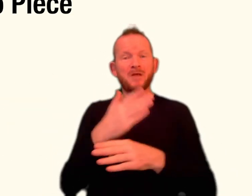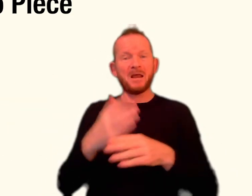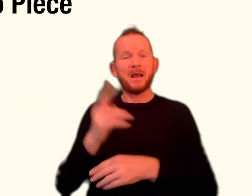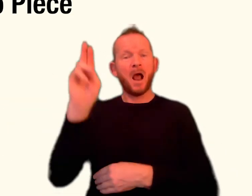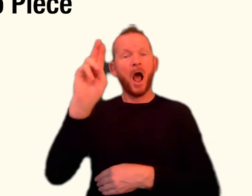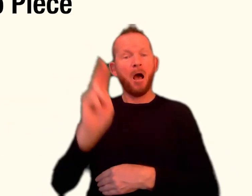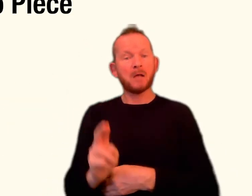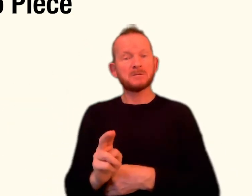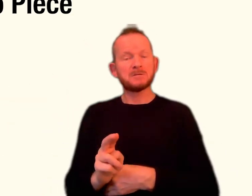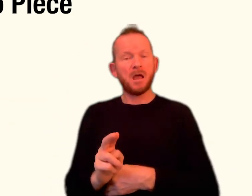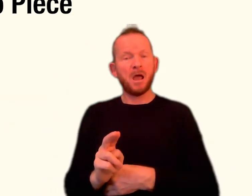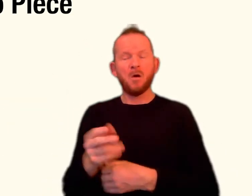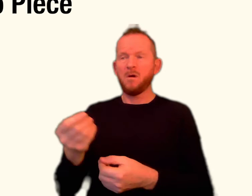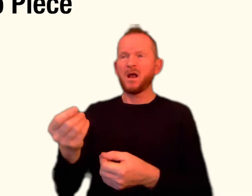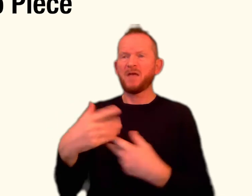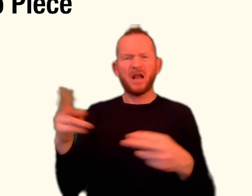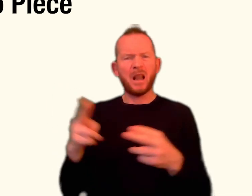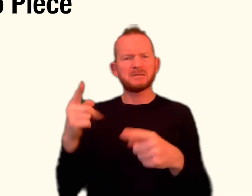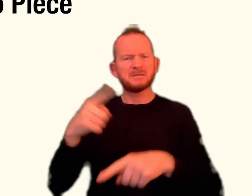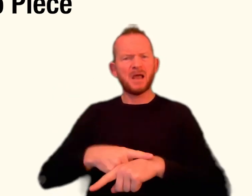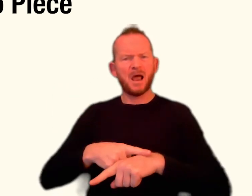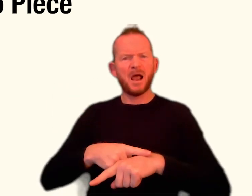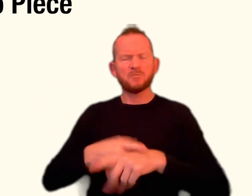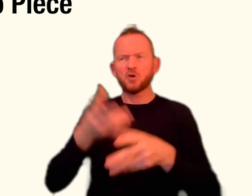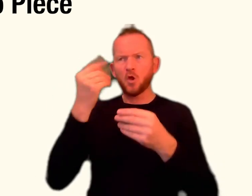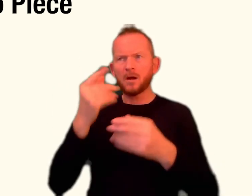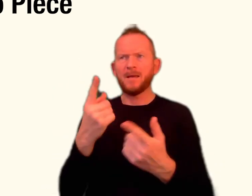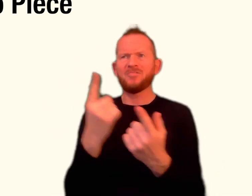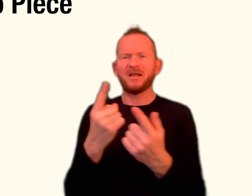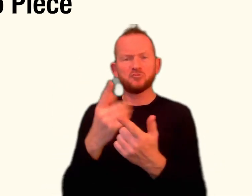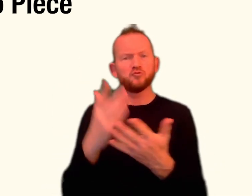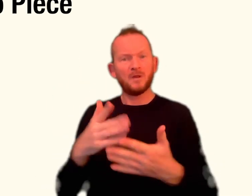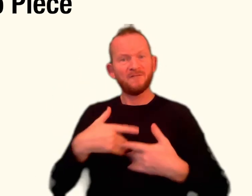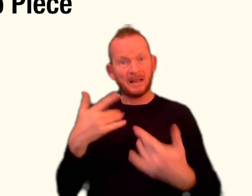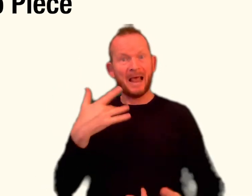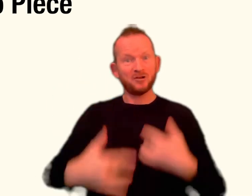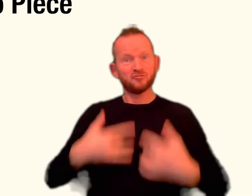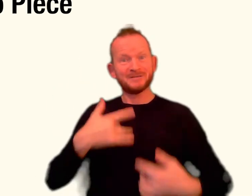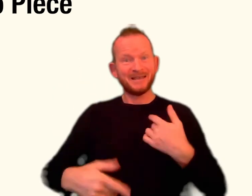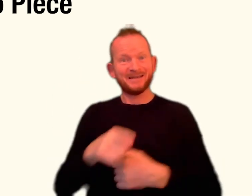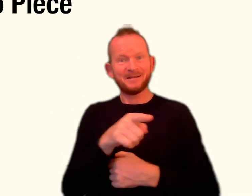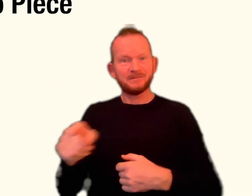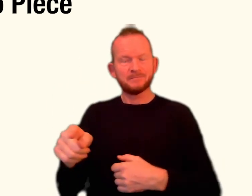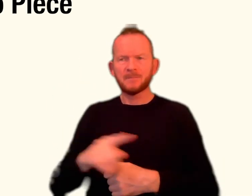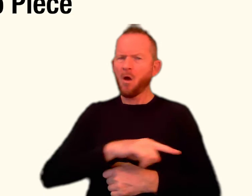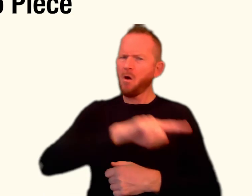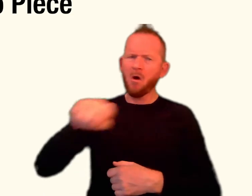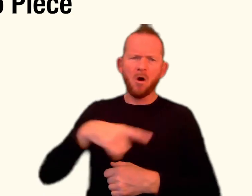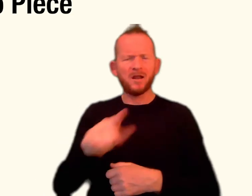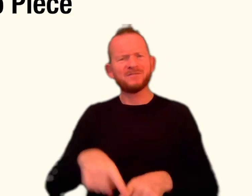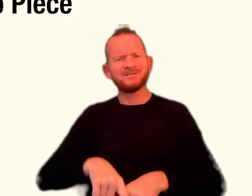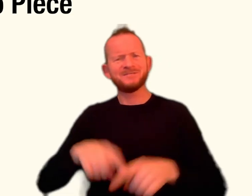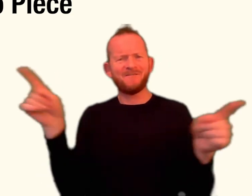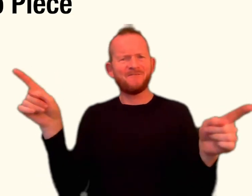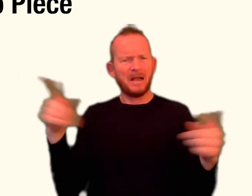were allocated less time to learn about the things that they truly found interesting. Everyone has different interests and futures, and